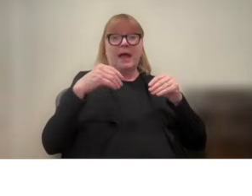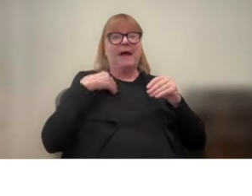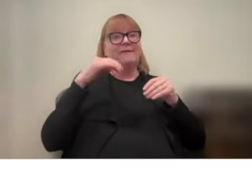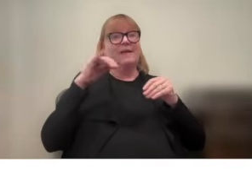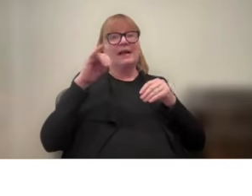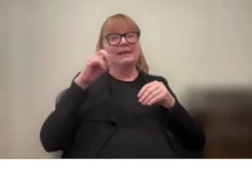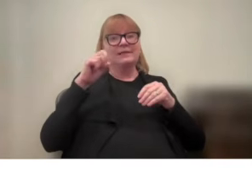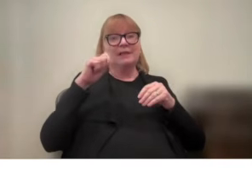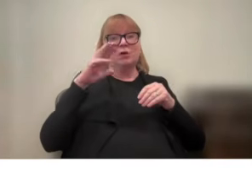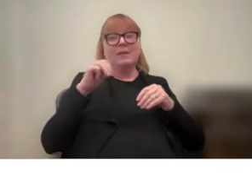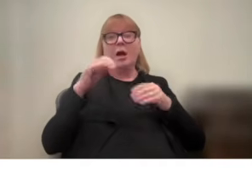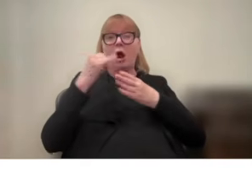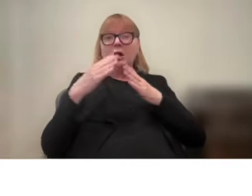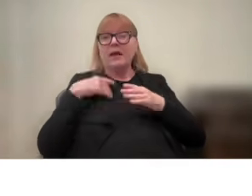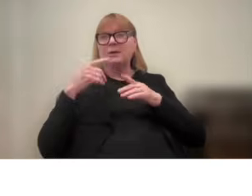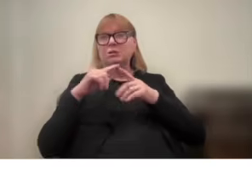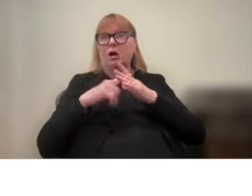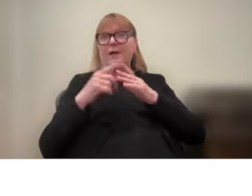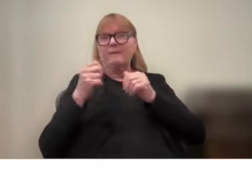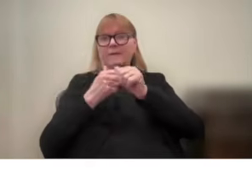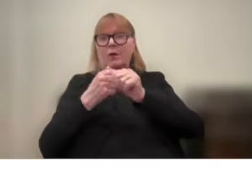Instagram handle of the artist and I started following them.